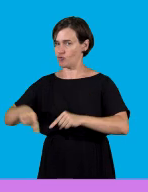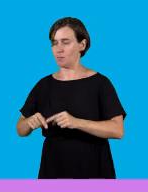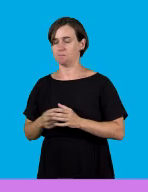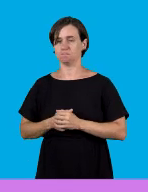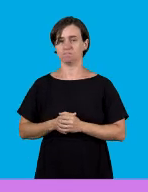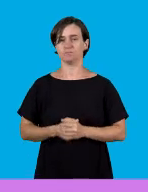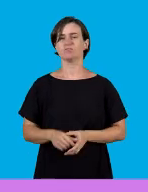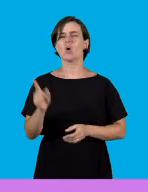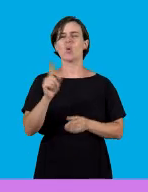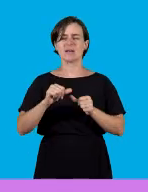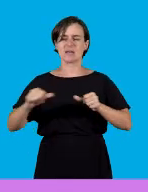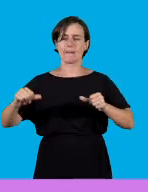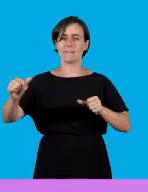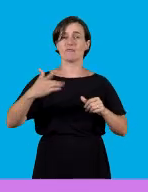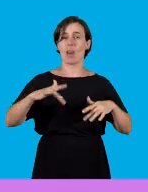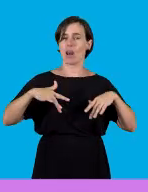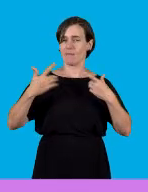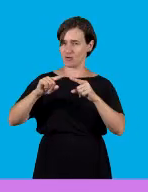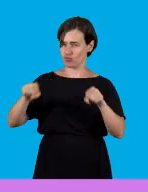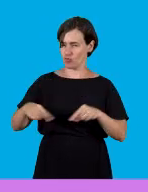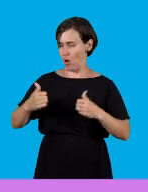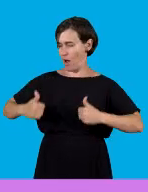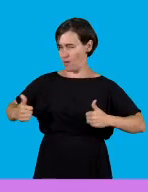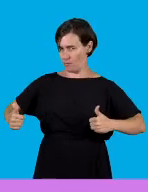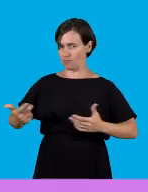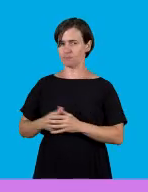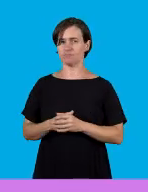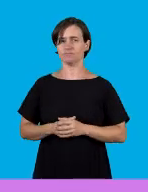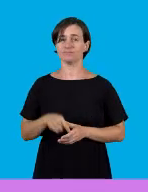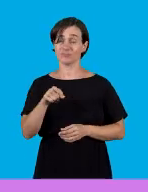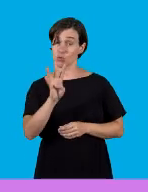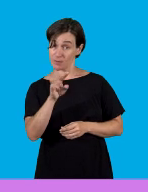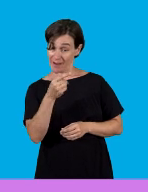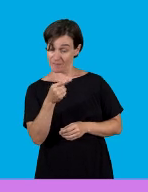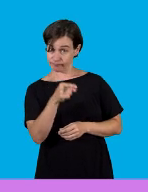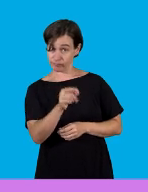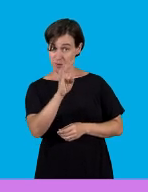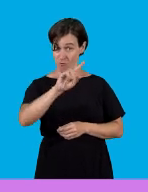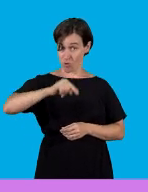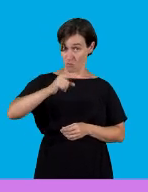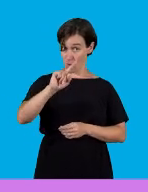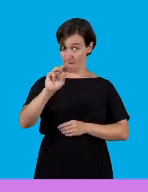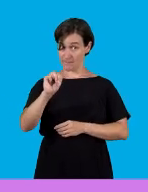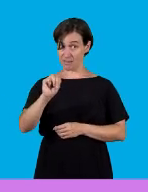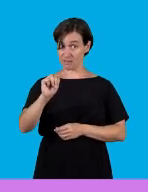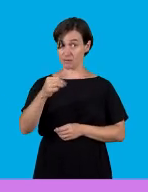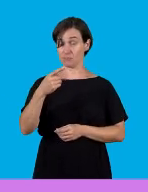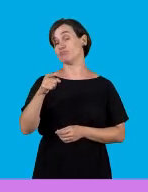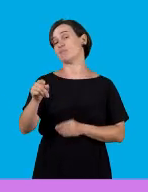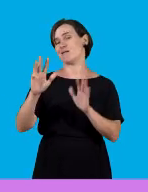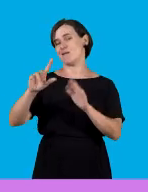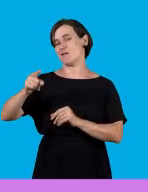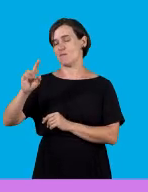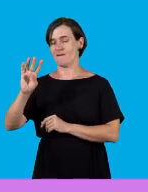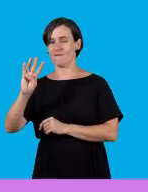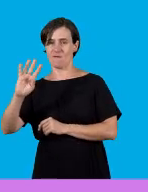Here is our living room. These are the dimensions. So the dimensions is 4.1 meter by 9.5 meter. Now, when